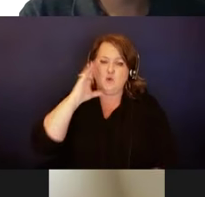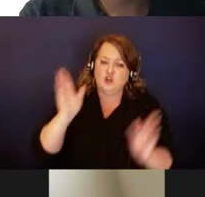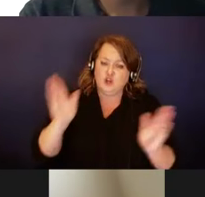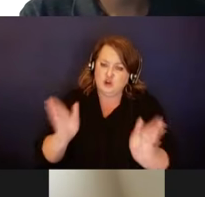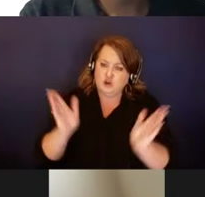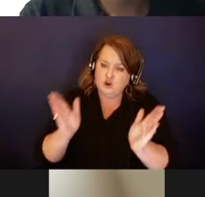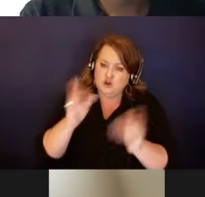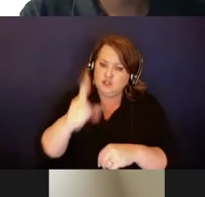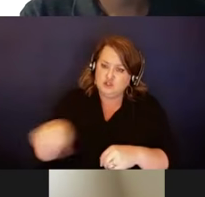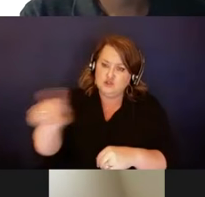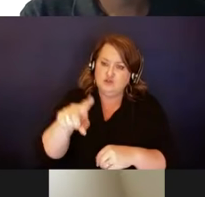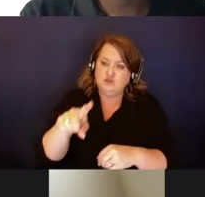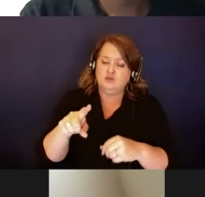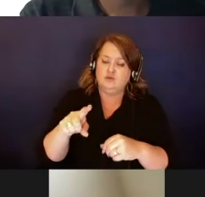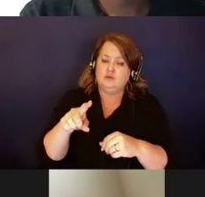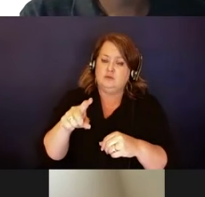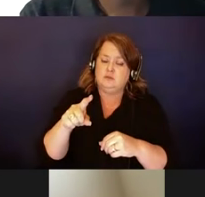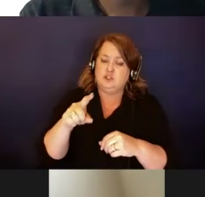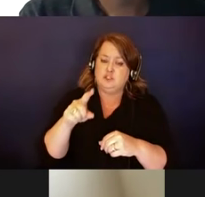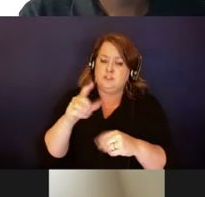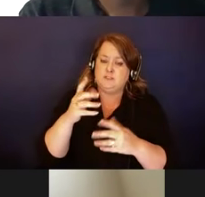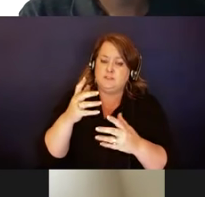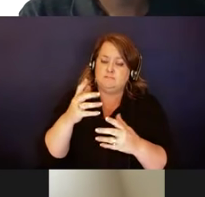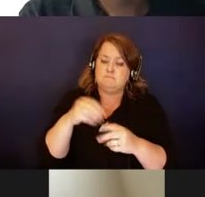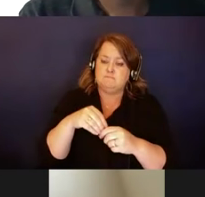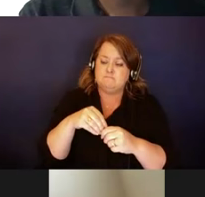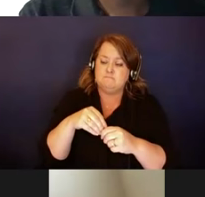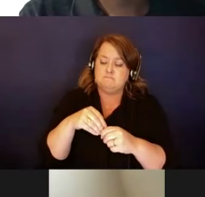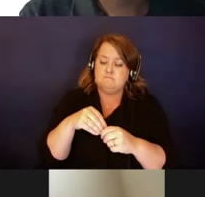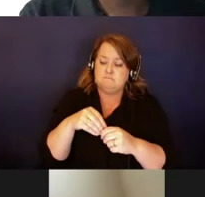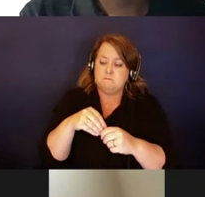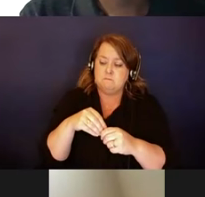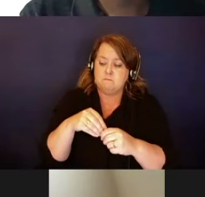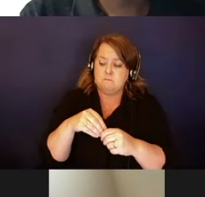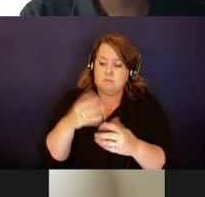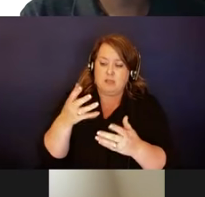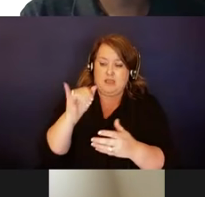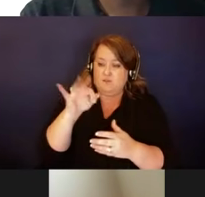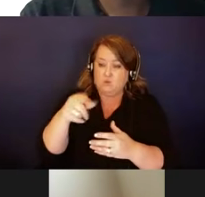them to find out if they have either a state